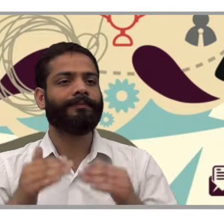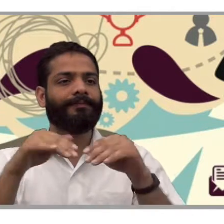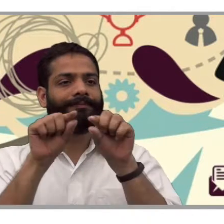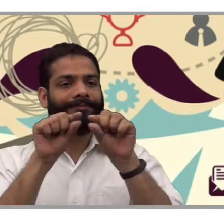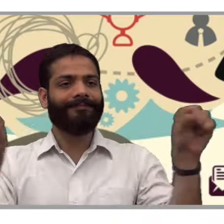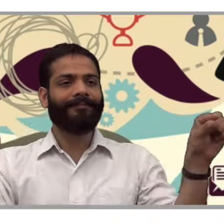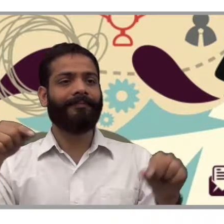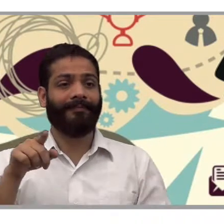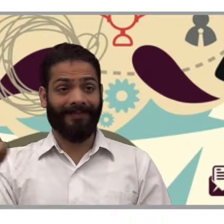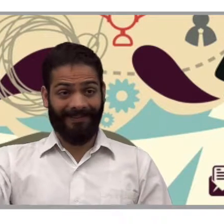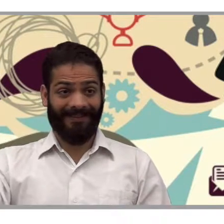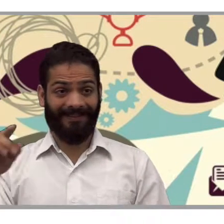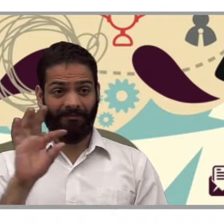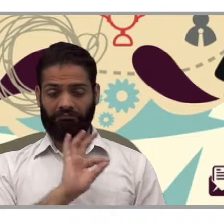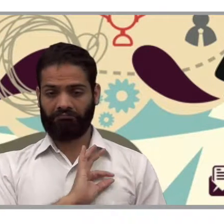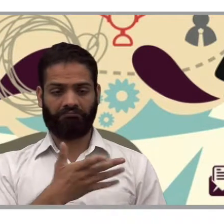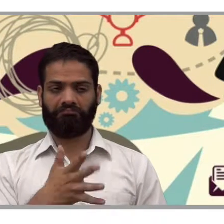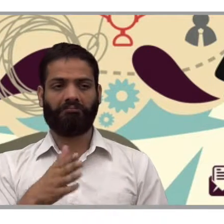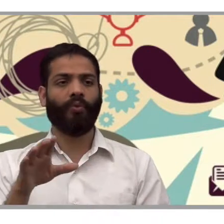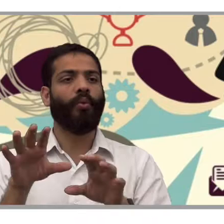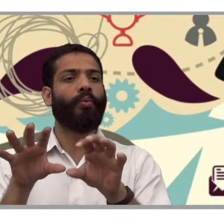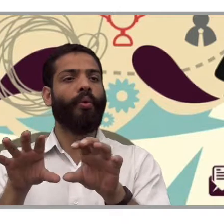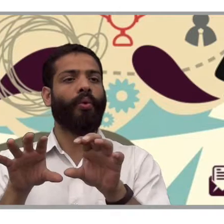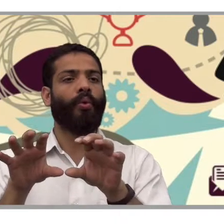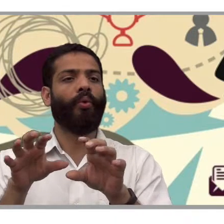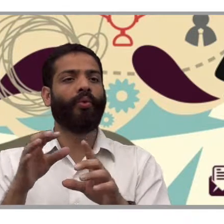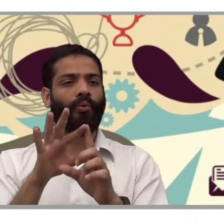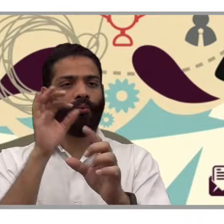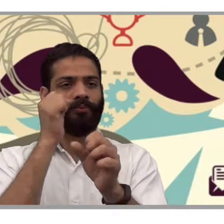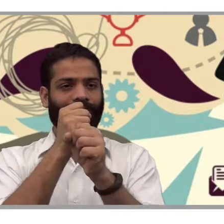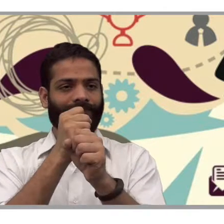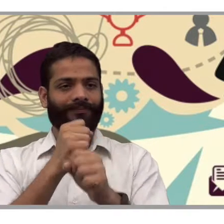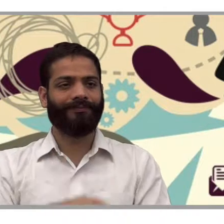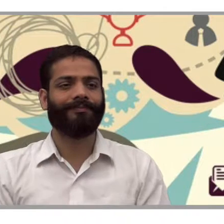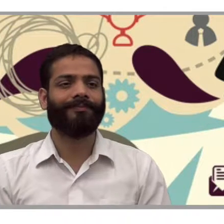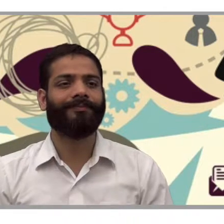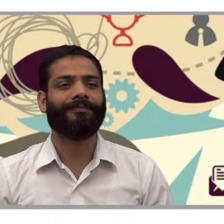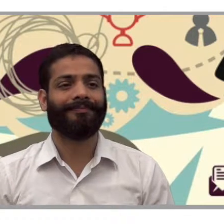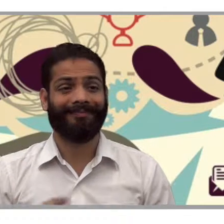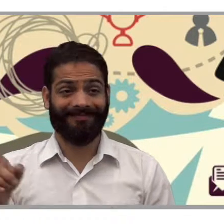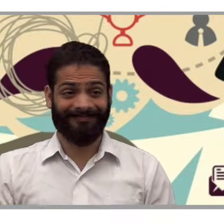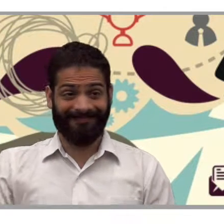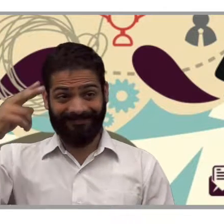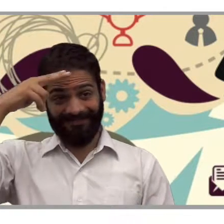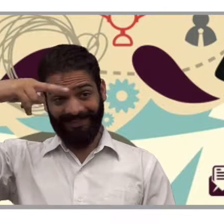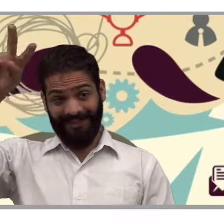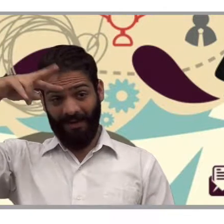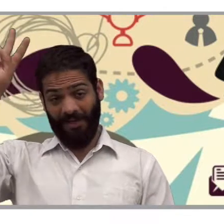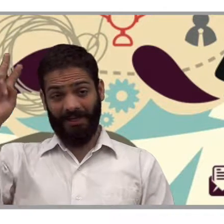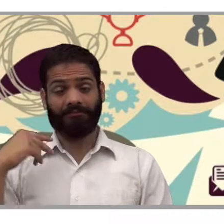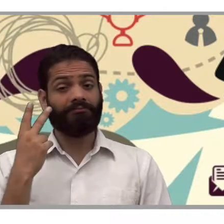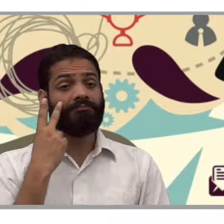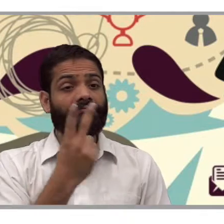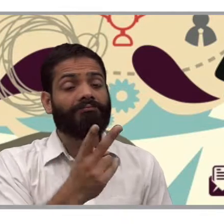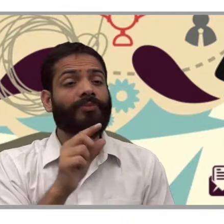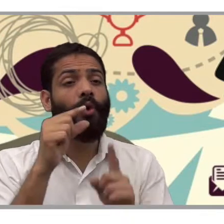The second sentence would be, don't beat me, where beat and then negative imperative